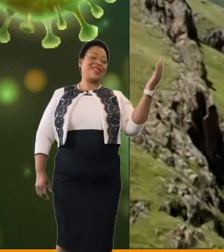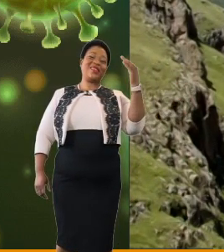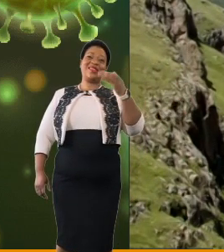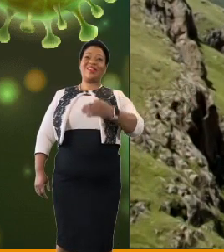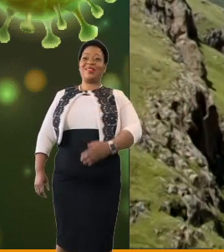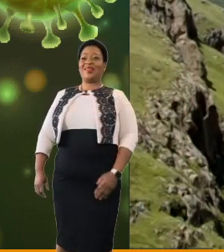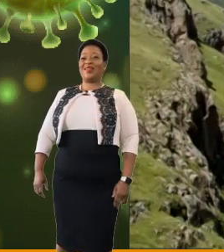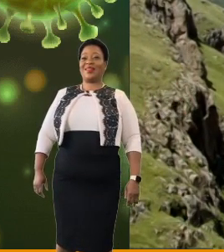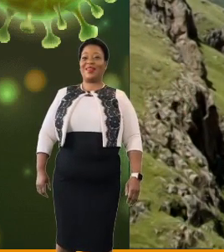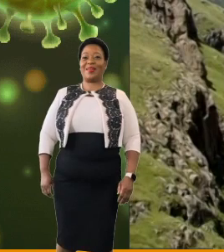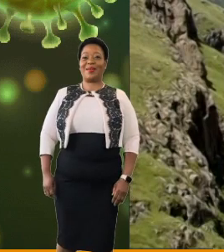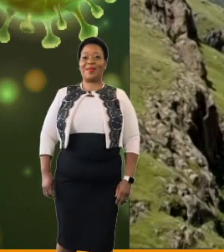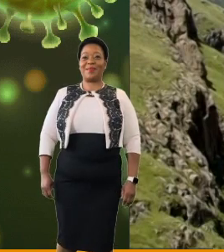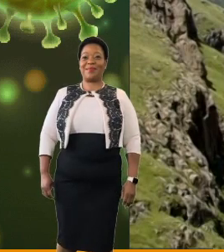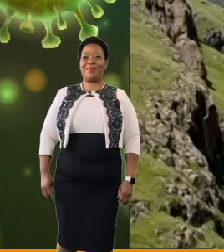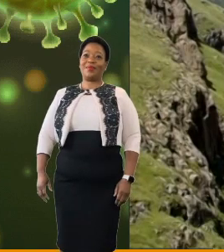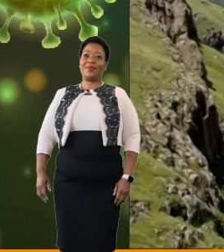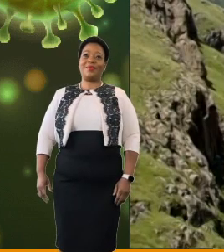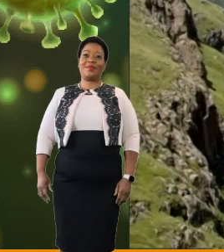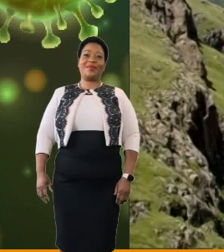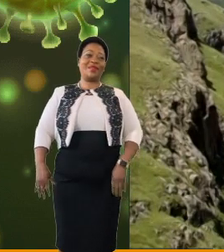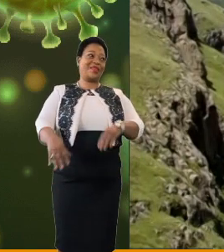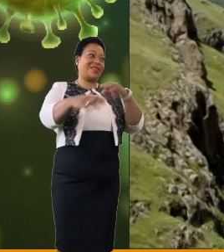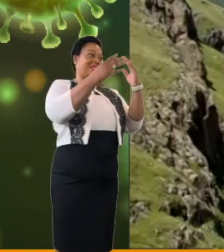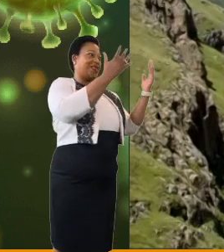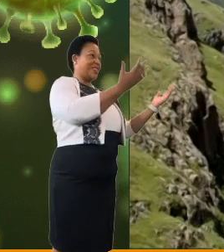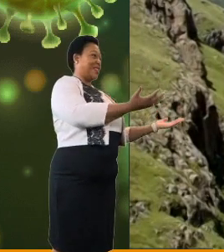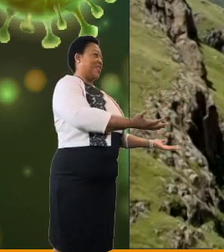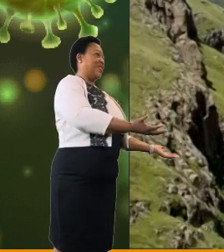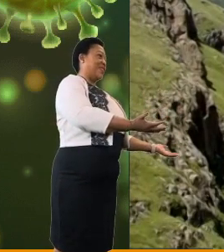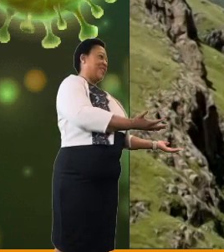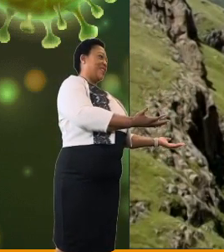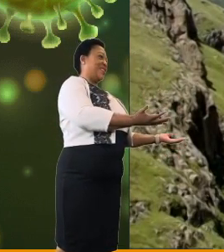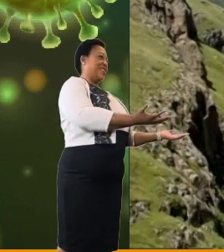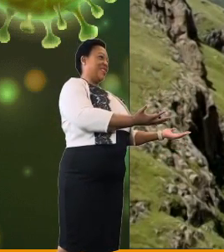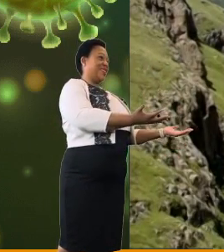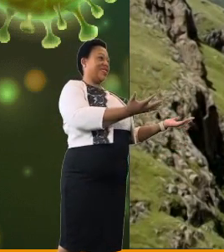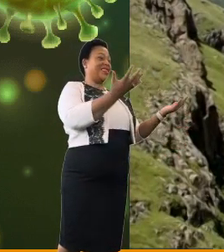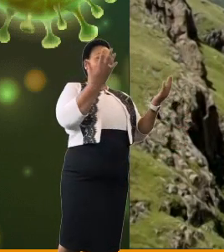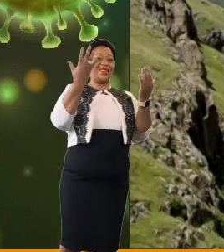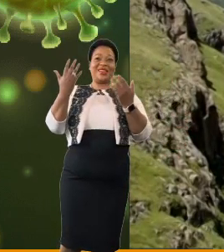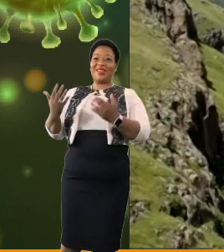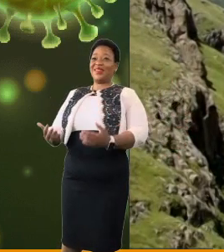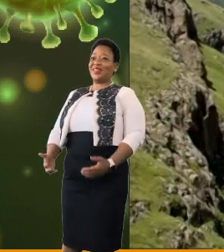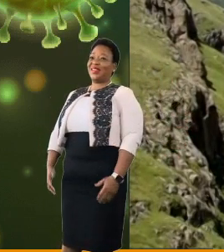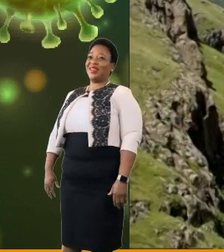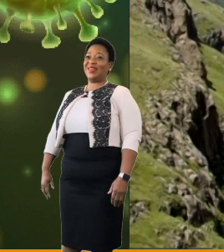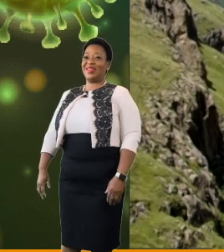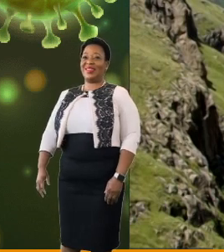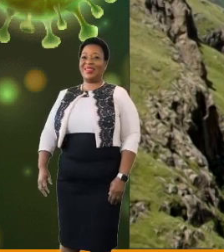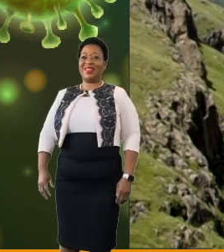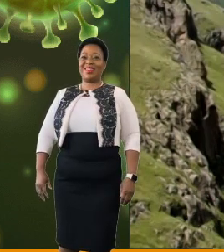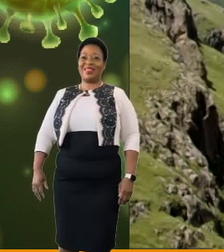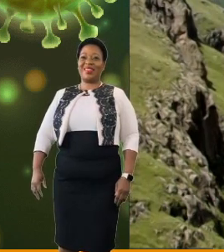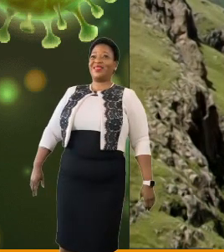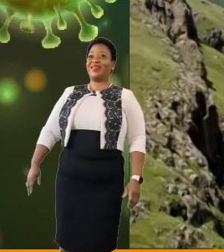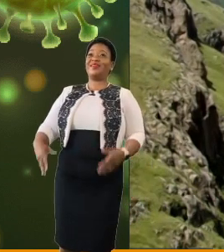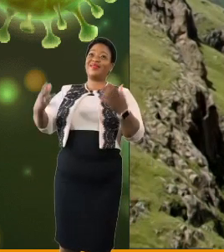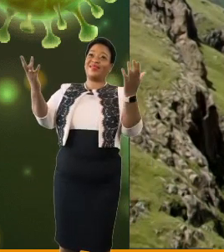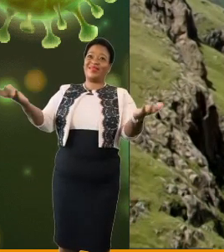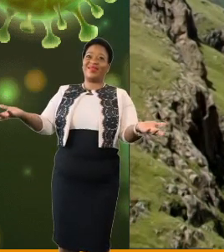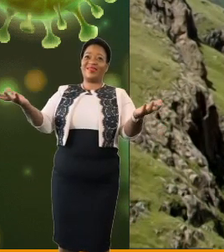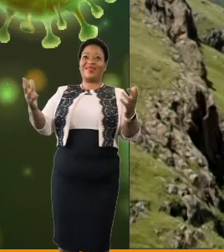Friki, I would suggest that we do the presentation in 20 minutes if you can. And Steve, if you can please assist in sharing